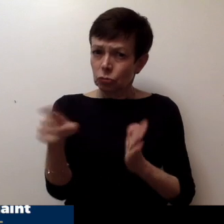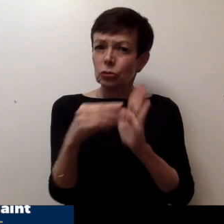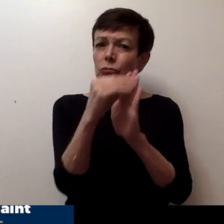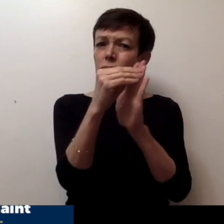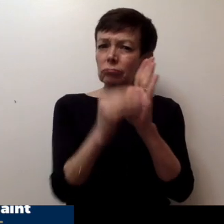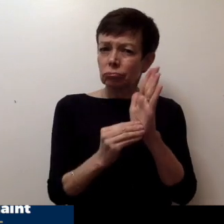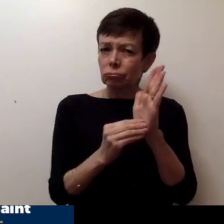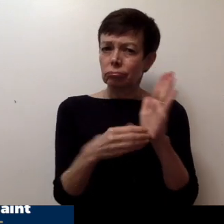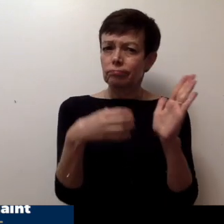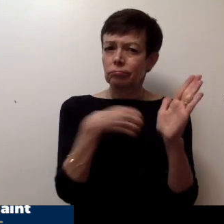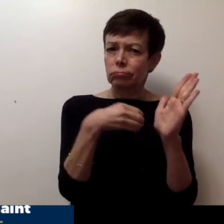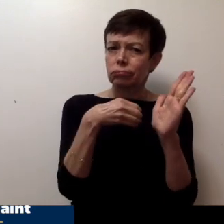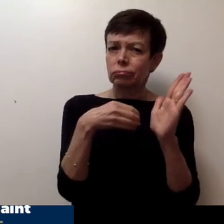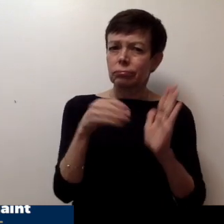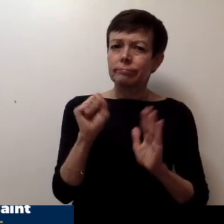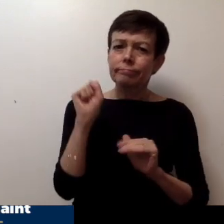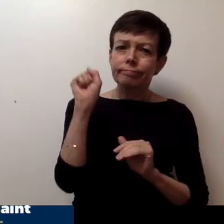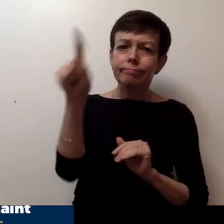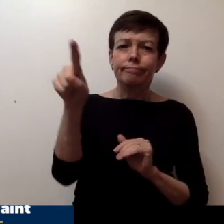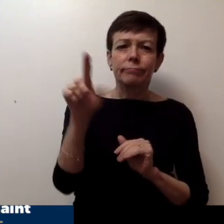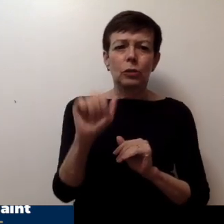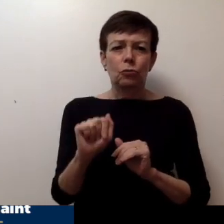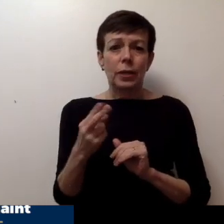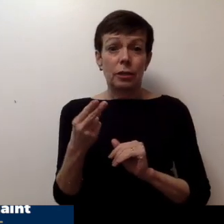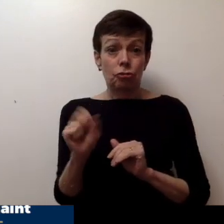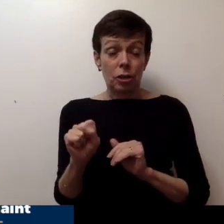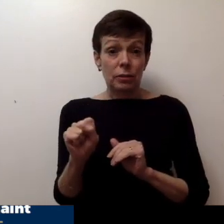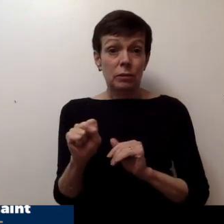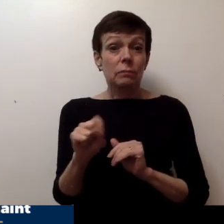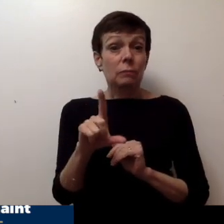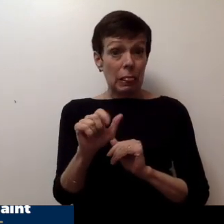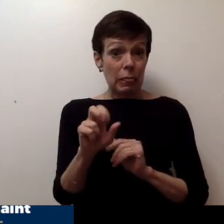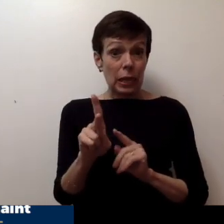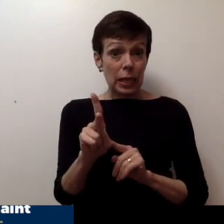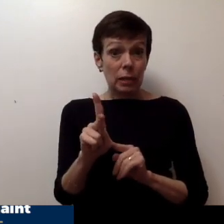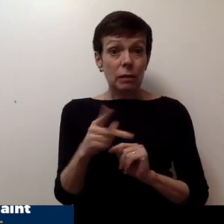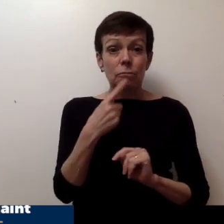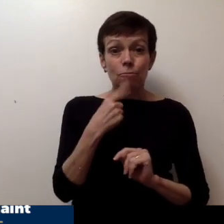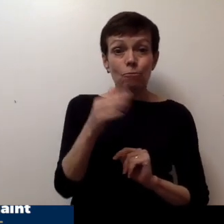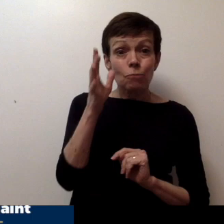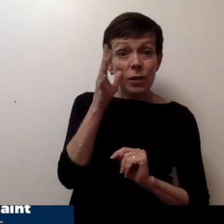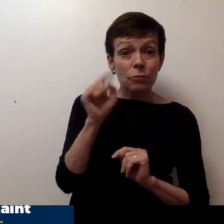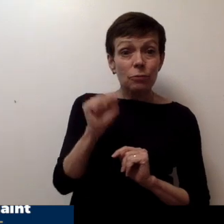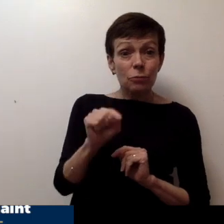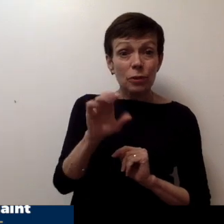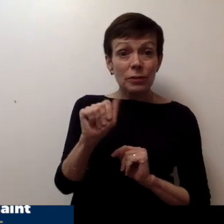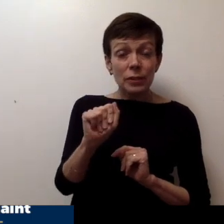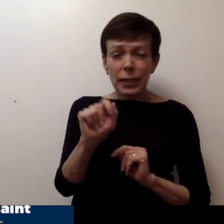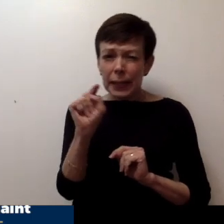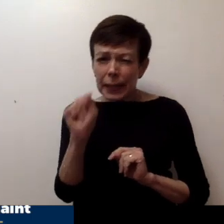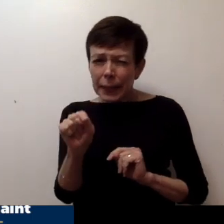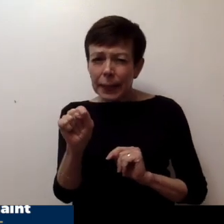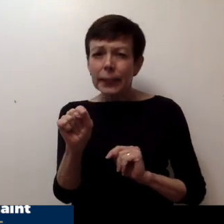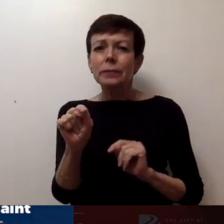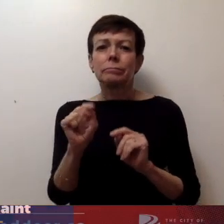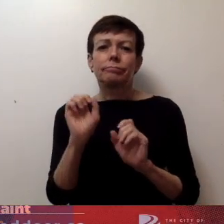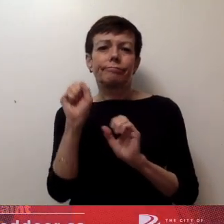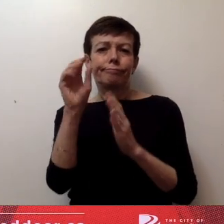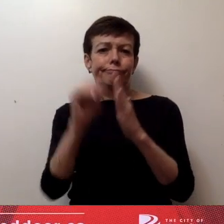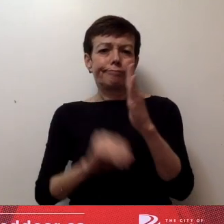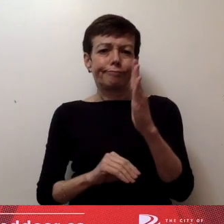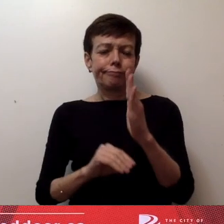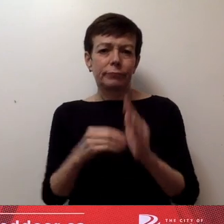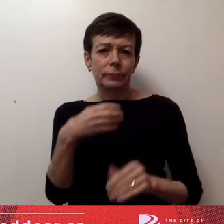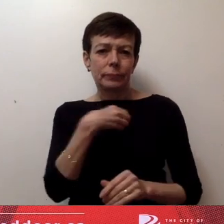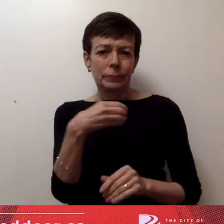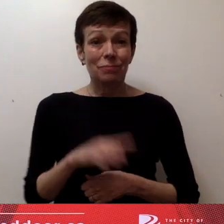Alberta Health Services. The link is posted on our website at reddeer.ca. As the mayor mentioned, this week